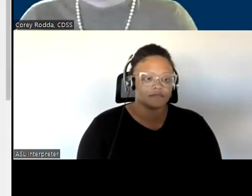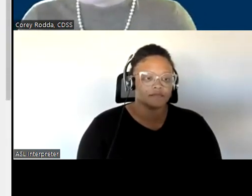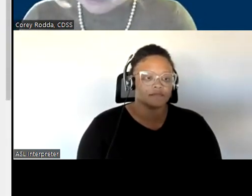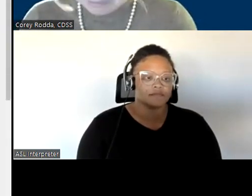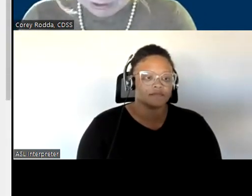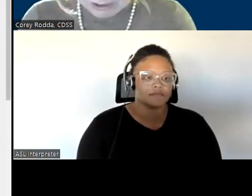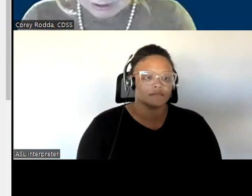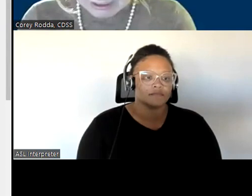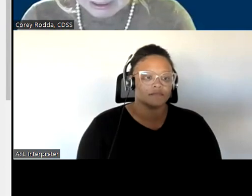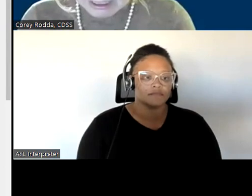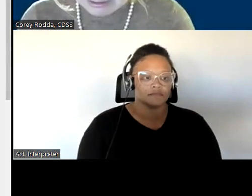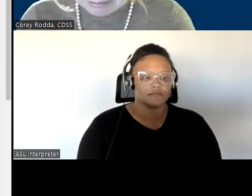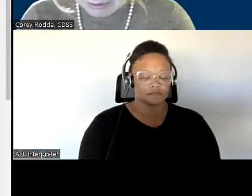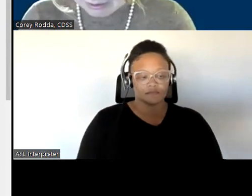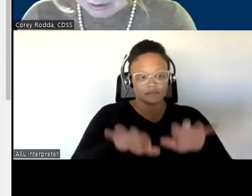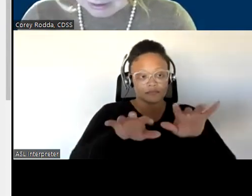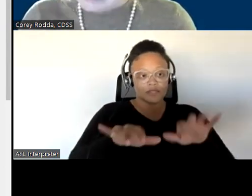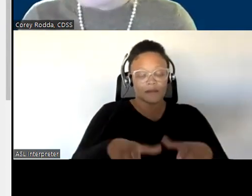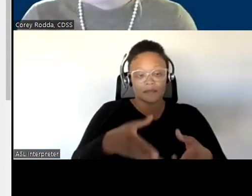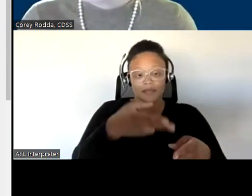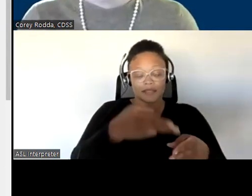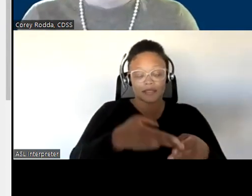I'm going to enter my child care name,